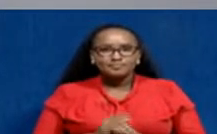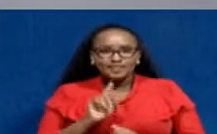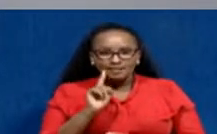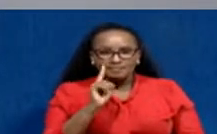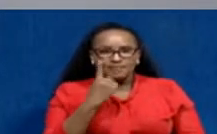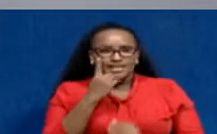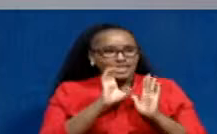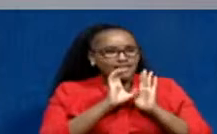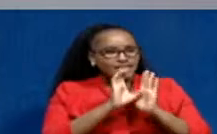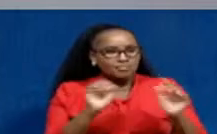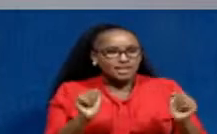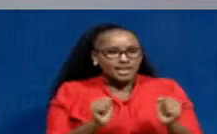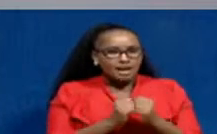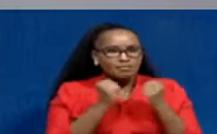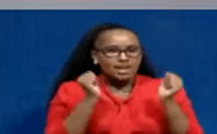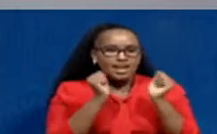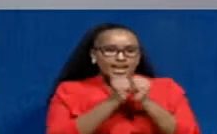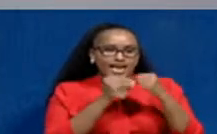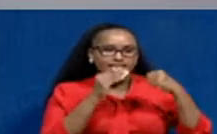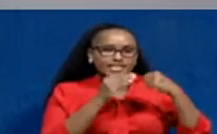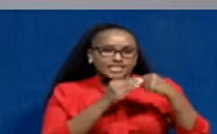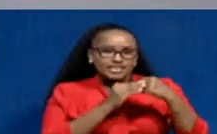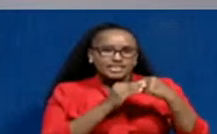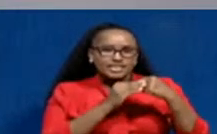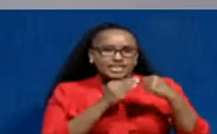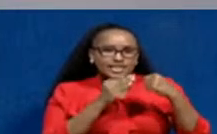The first happened in 1988,